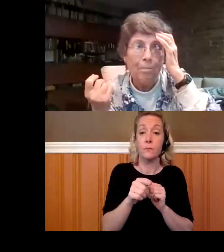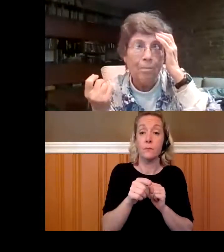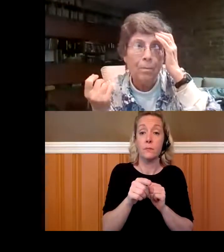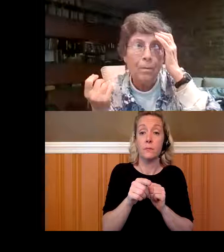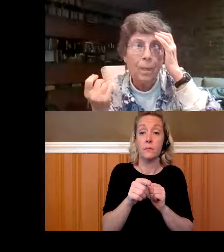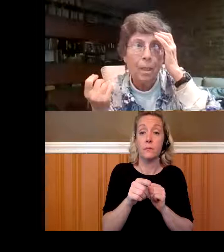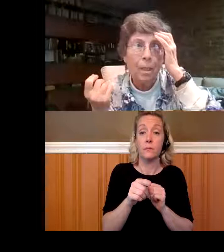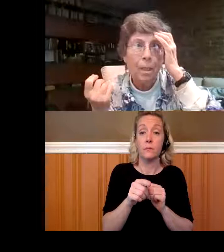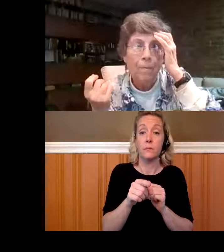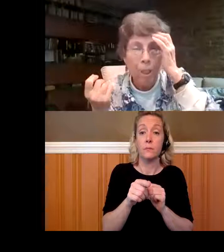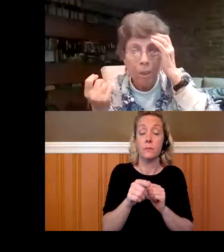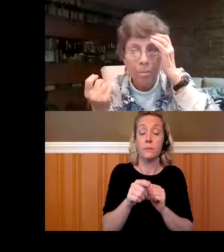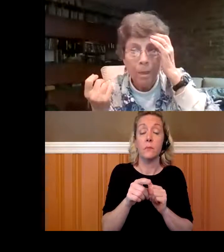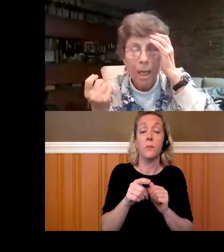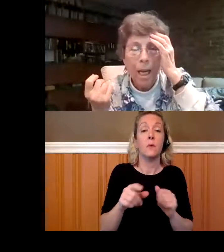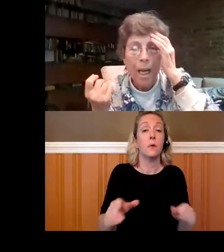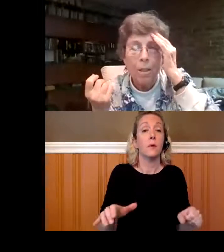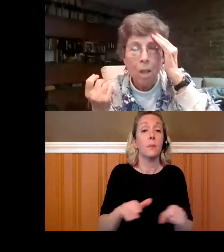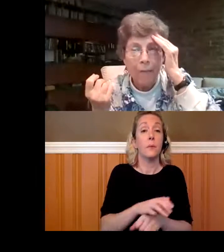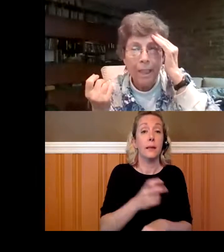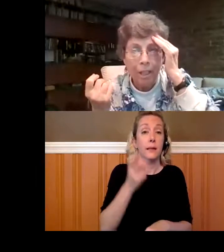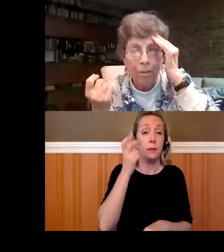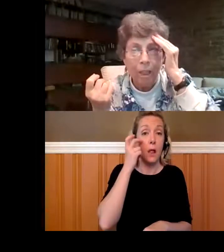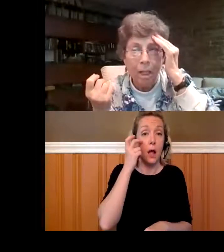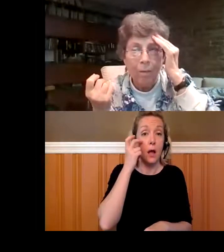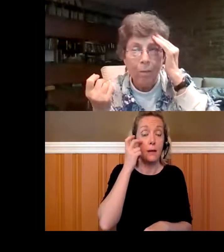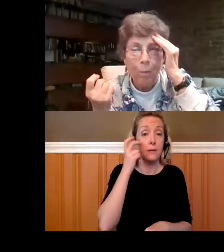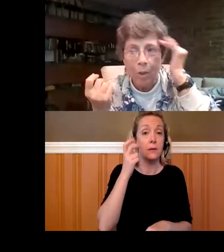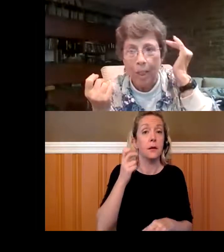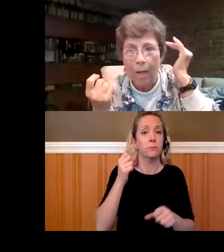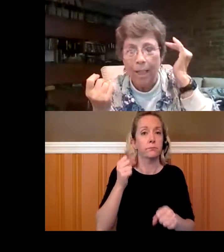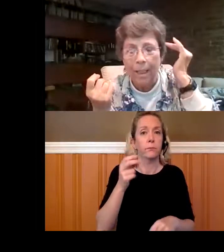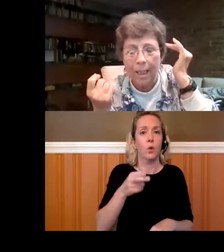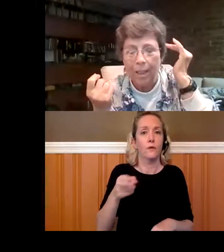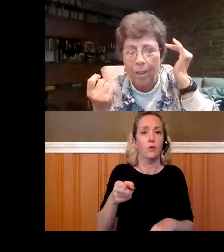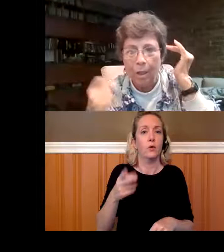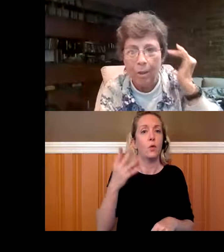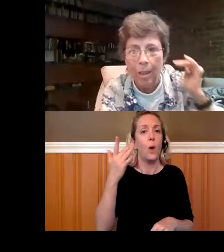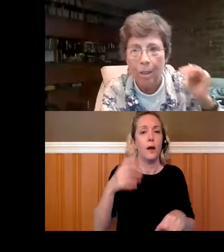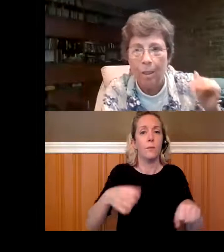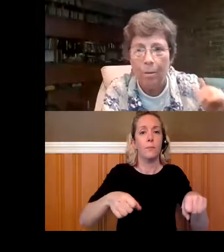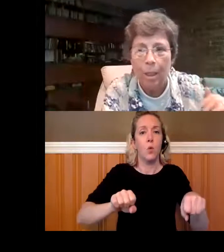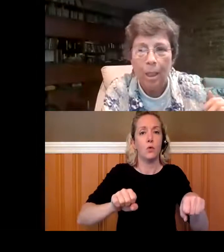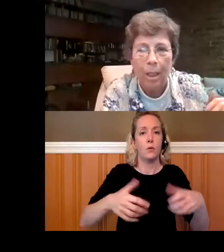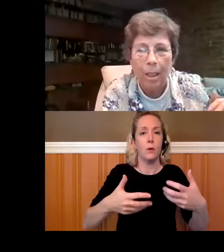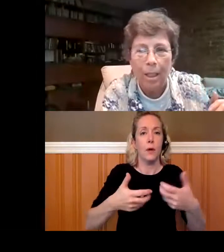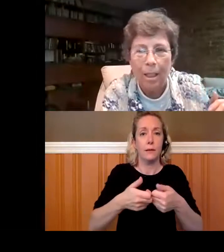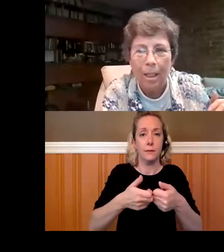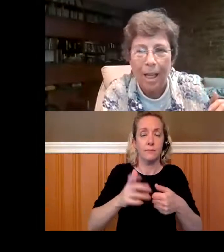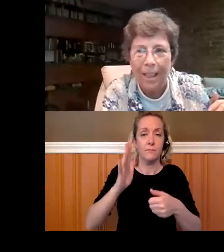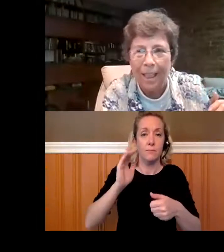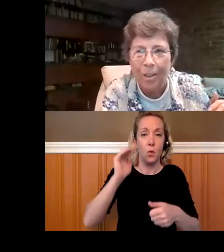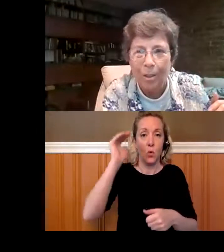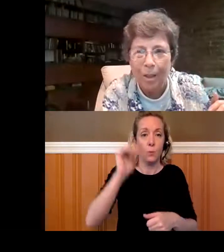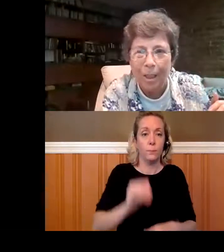vision and a lot of his hearing from a motorcycle accident as an adult. So I think that's all that needs to